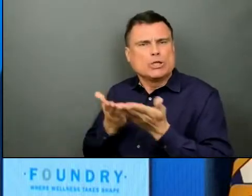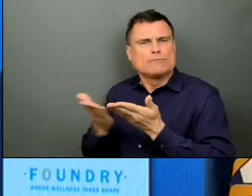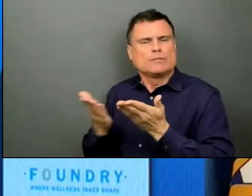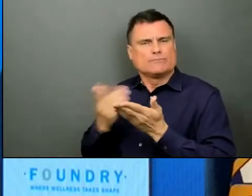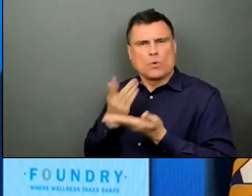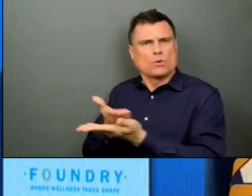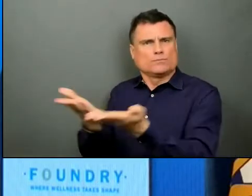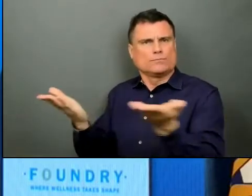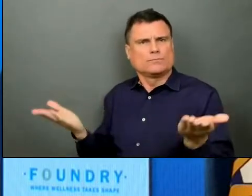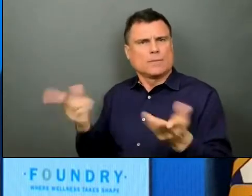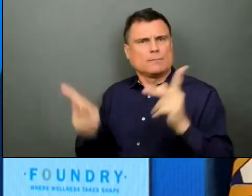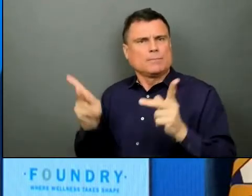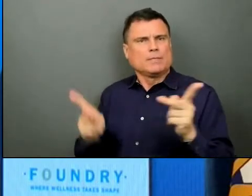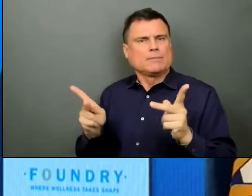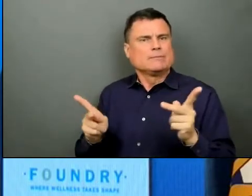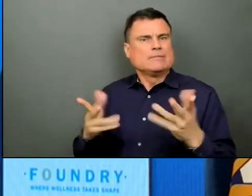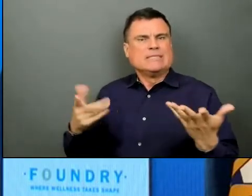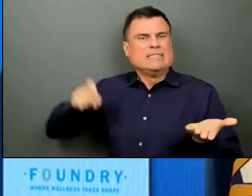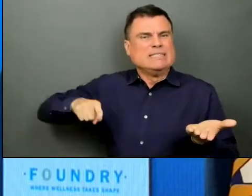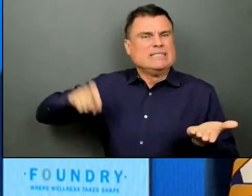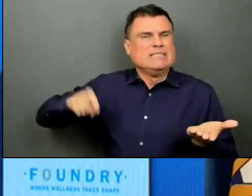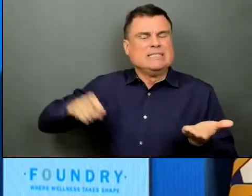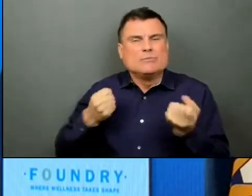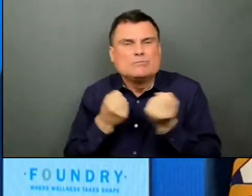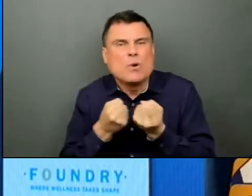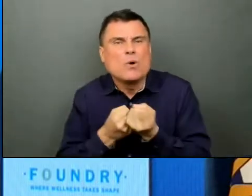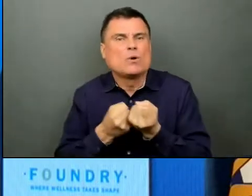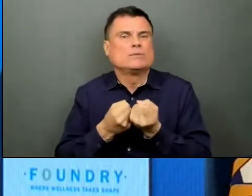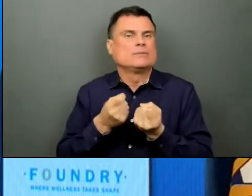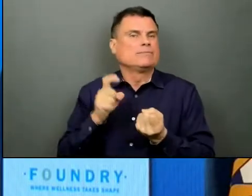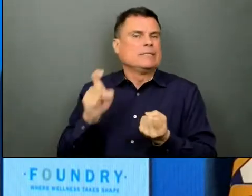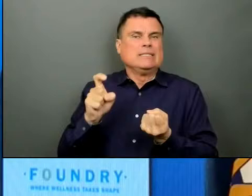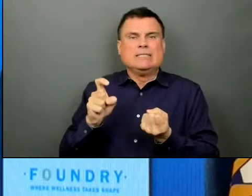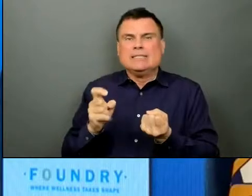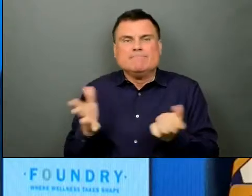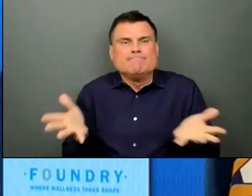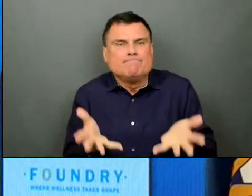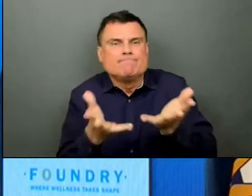We have a lot more lives to save, and today